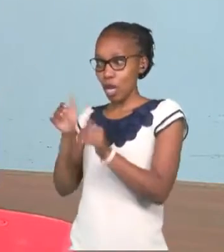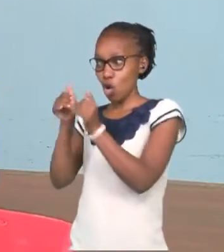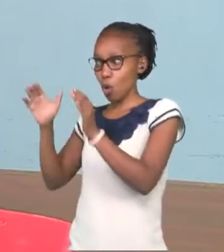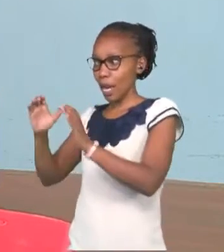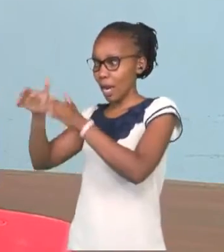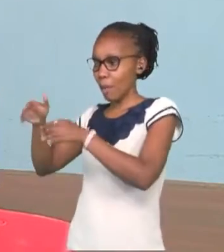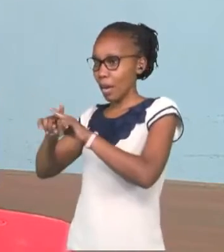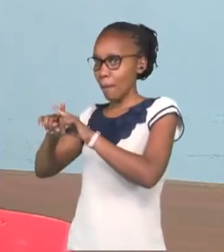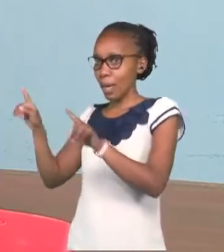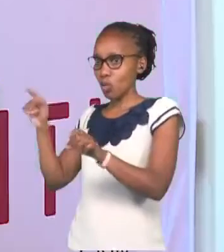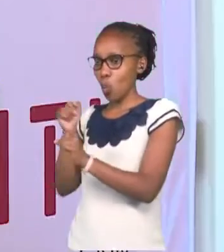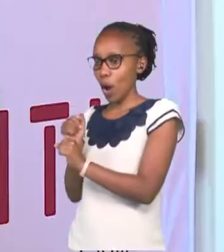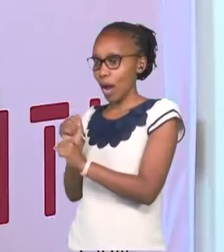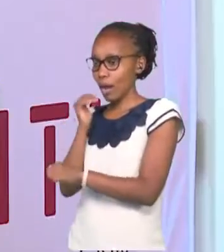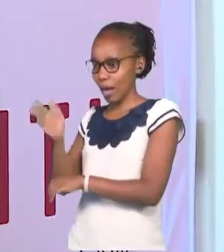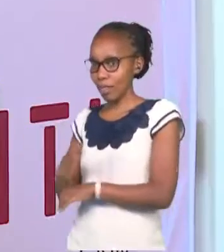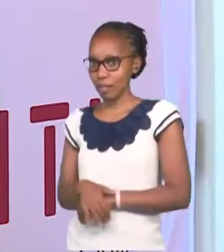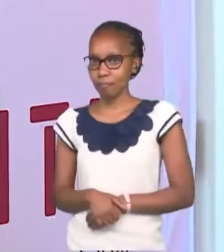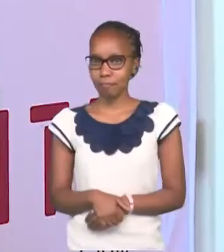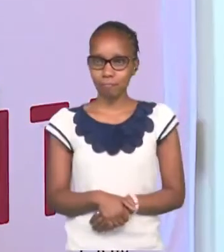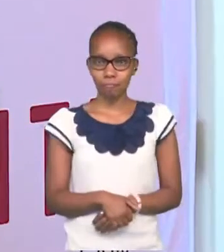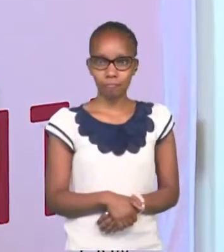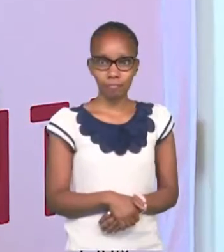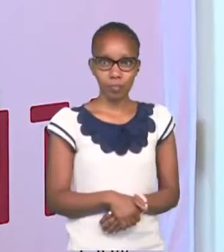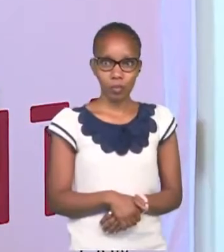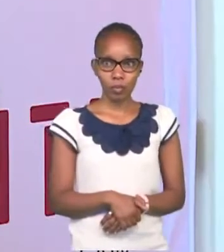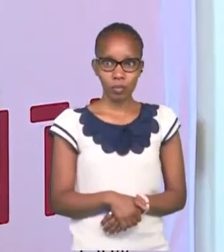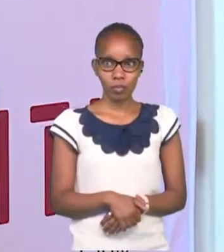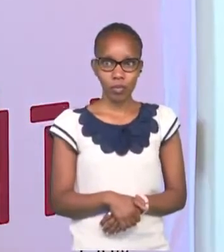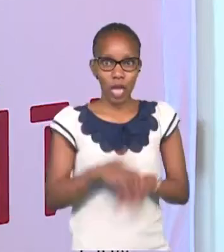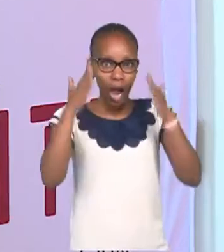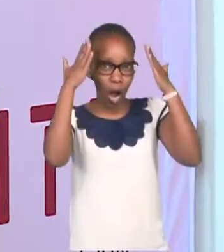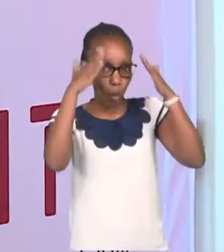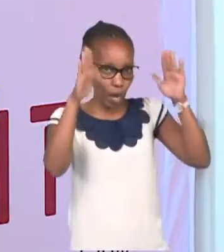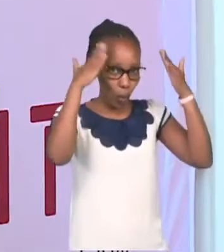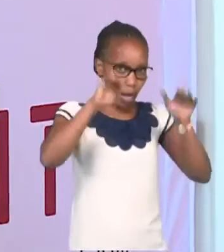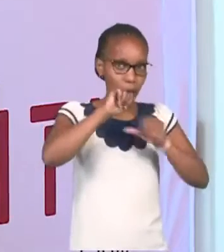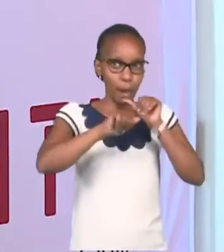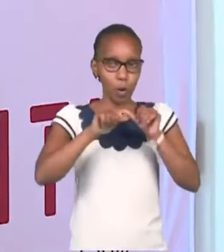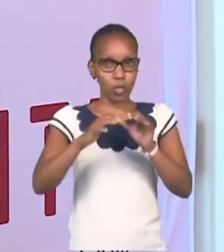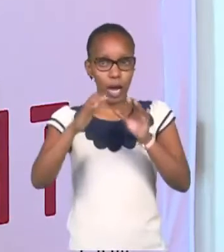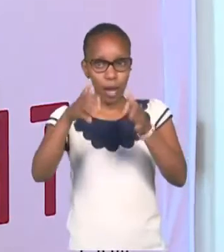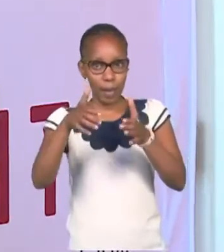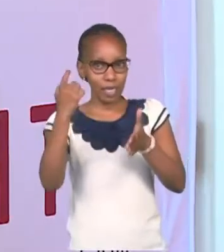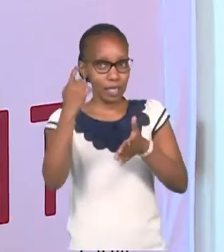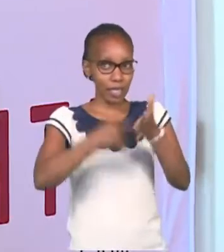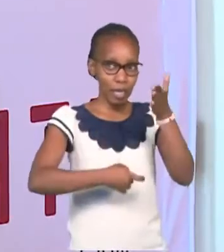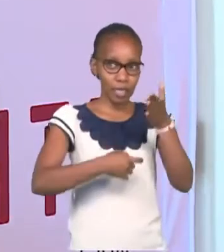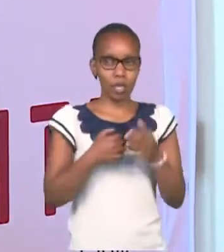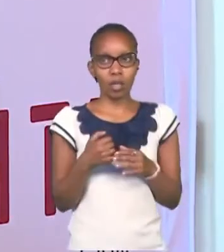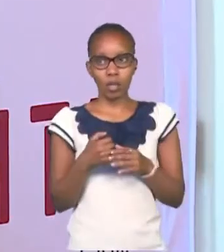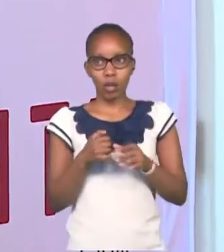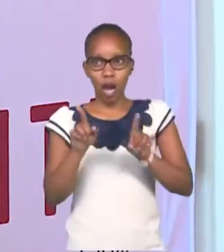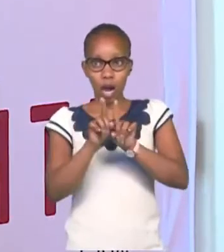they are not in operation. I would say that the sensitization about company returns and